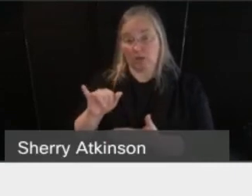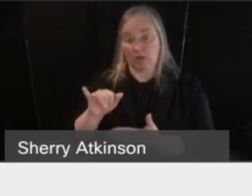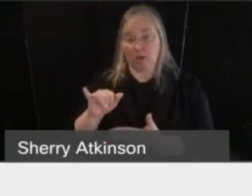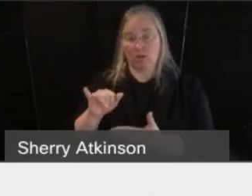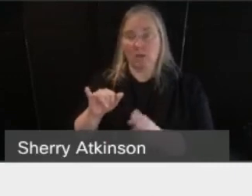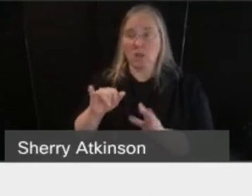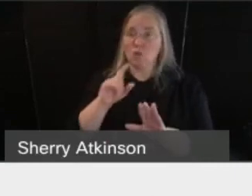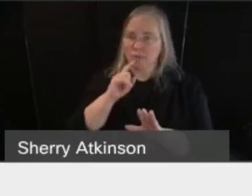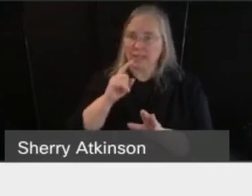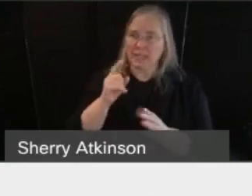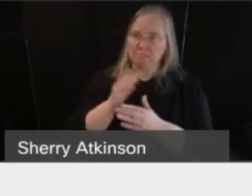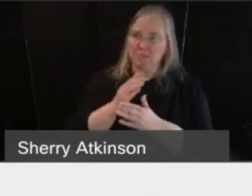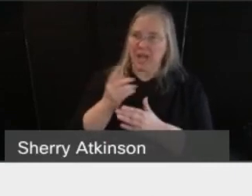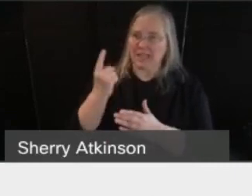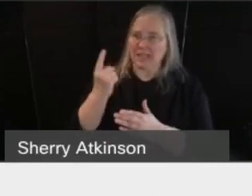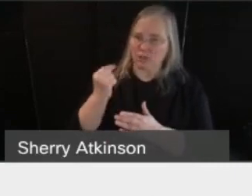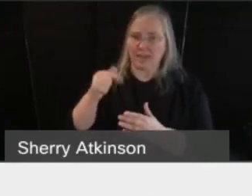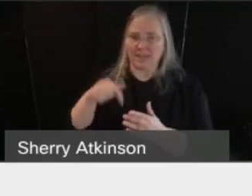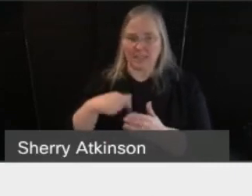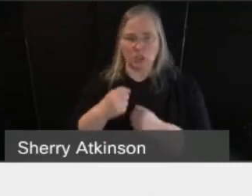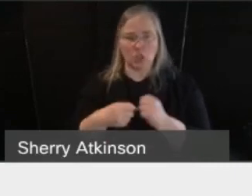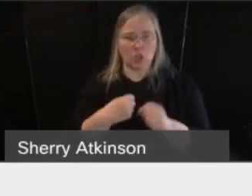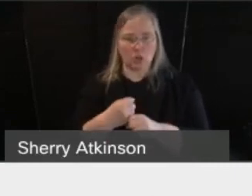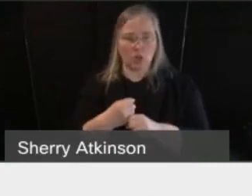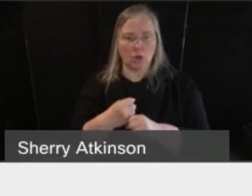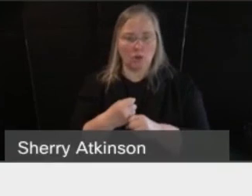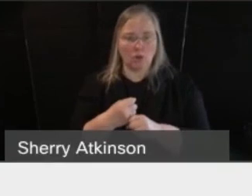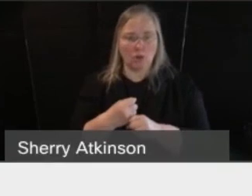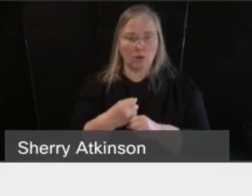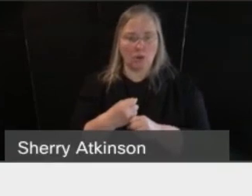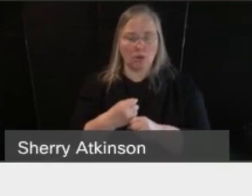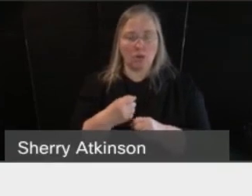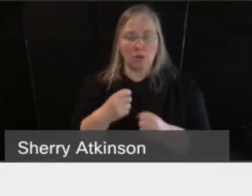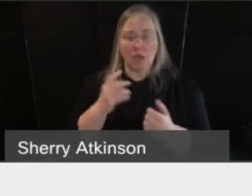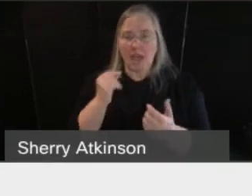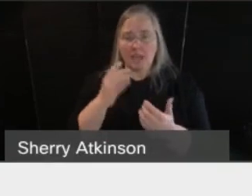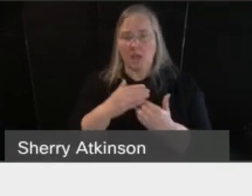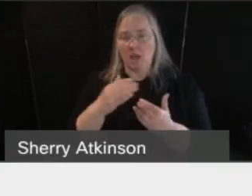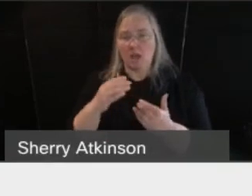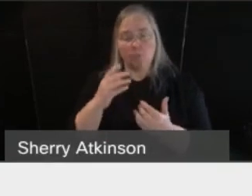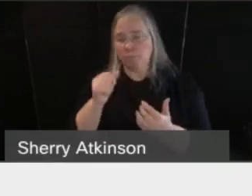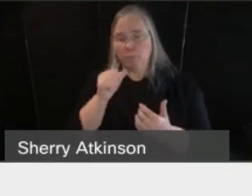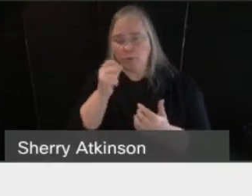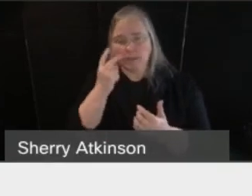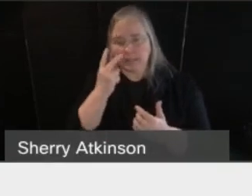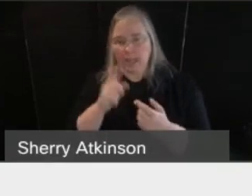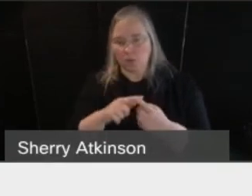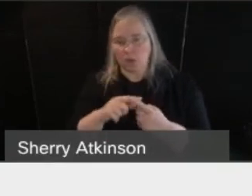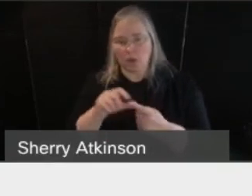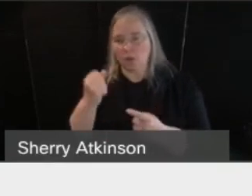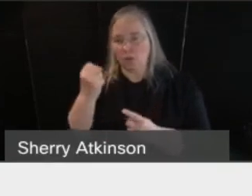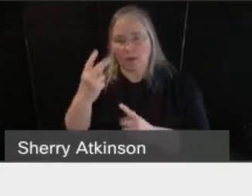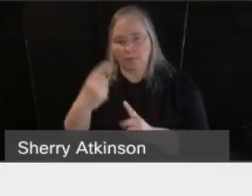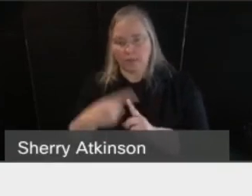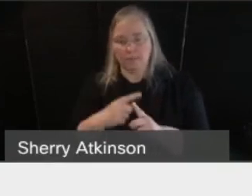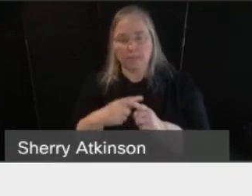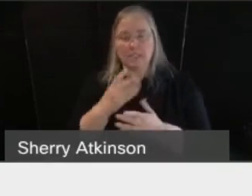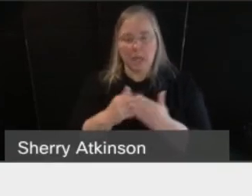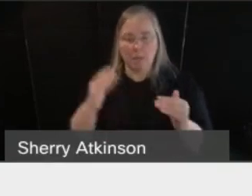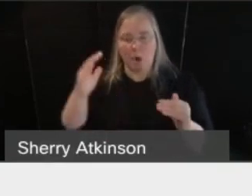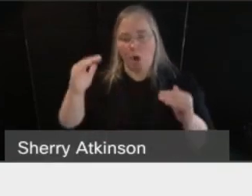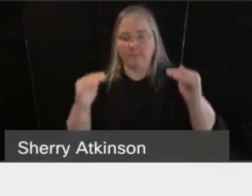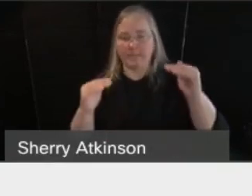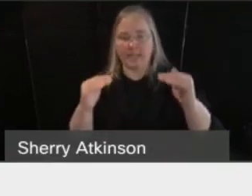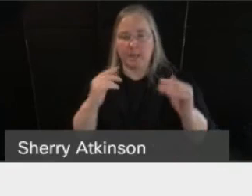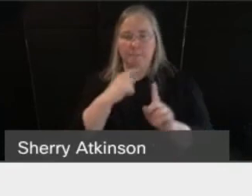year and this year is again lagged by another 12 months. But there should be some offsetting positives